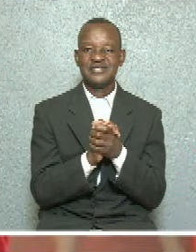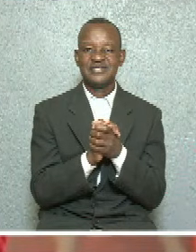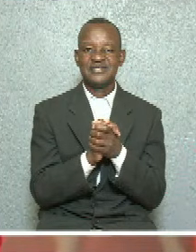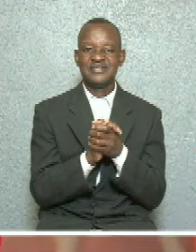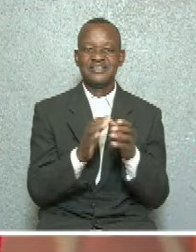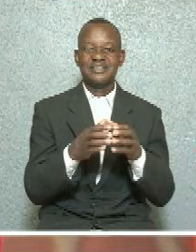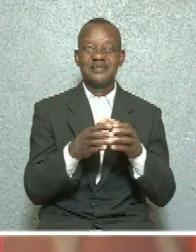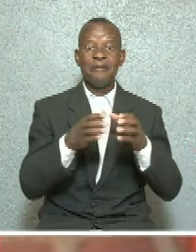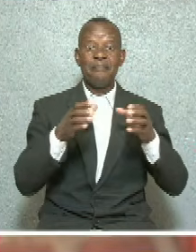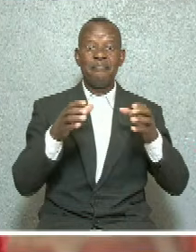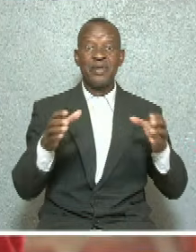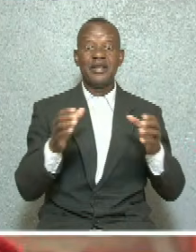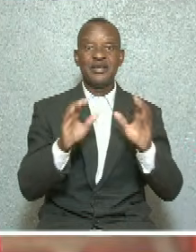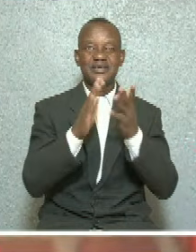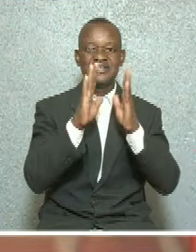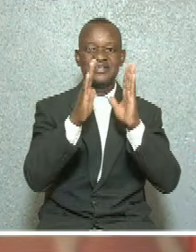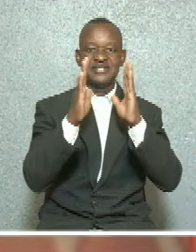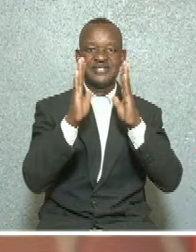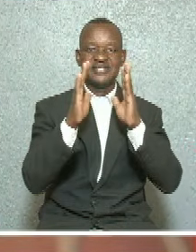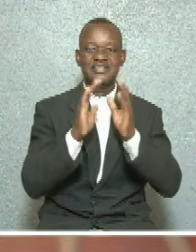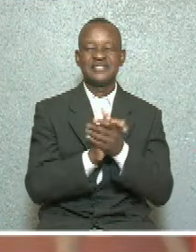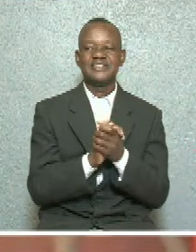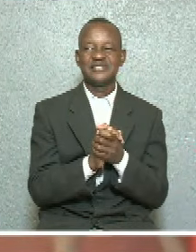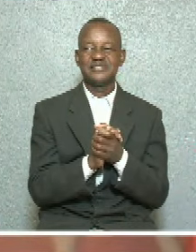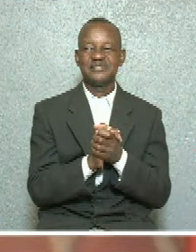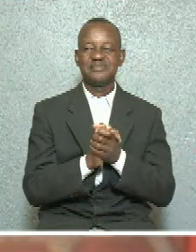of applause for them.